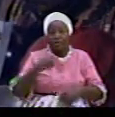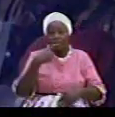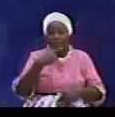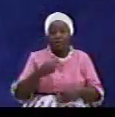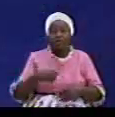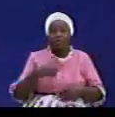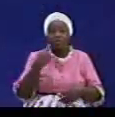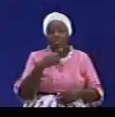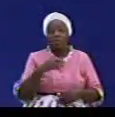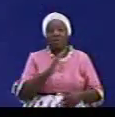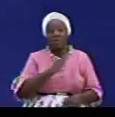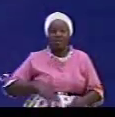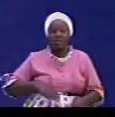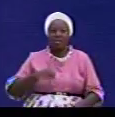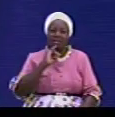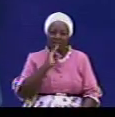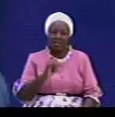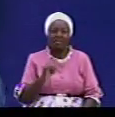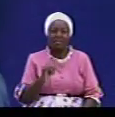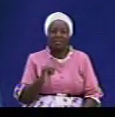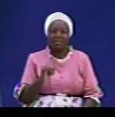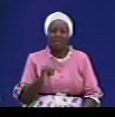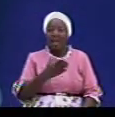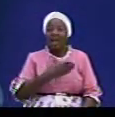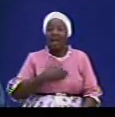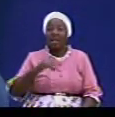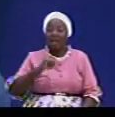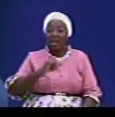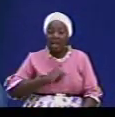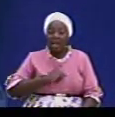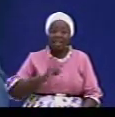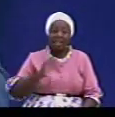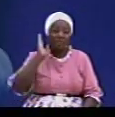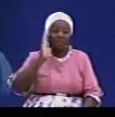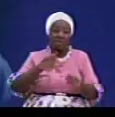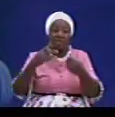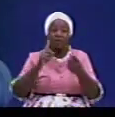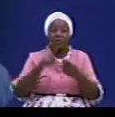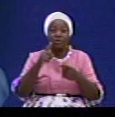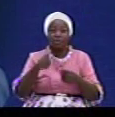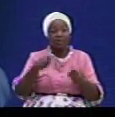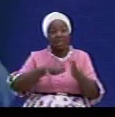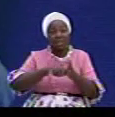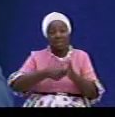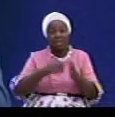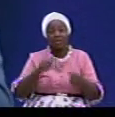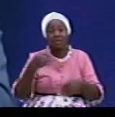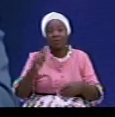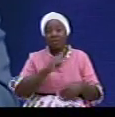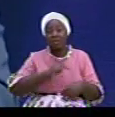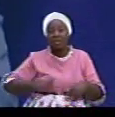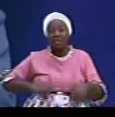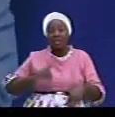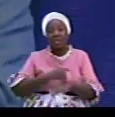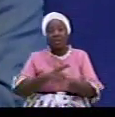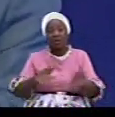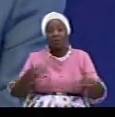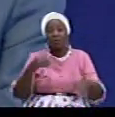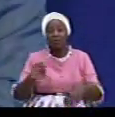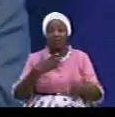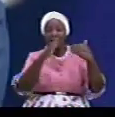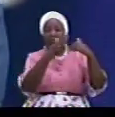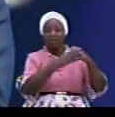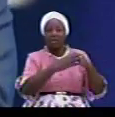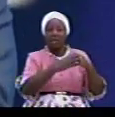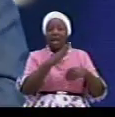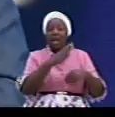is. And I will give unto thee the keys of the kingdom of heaven. And